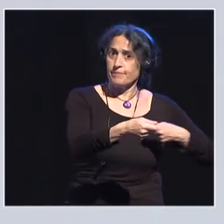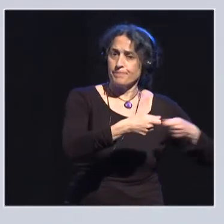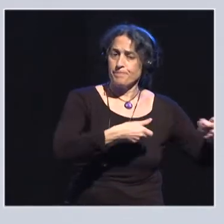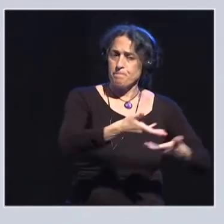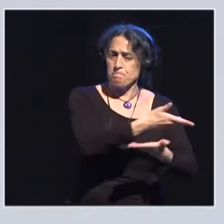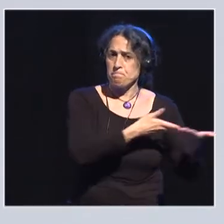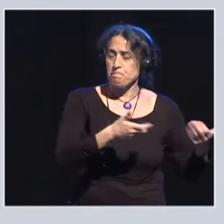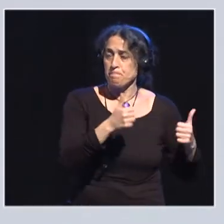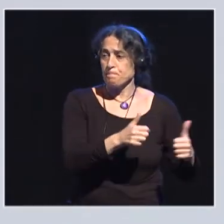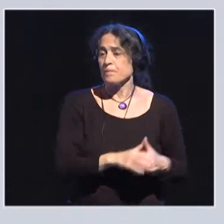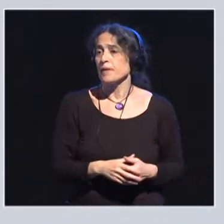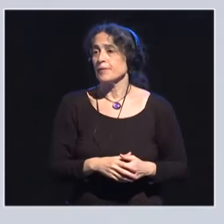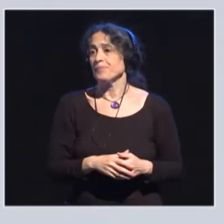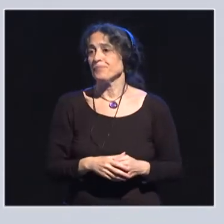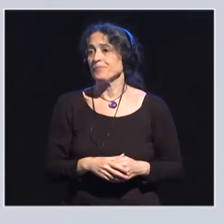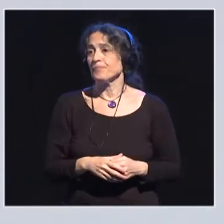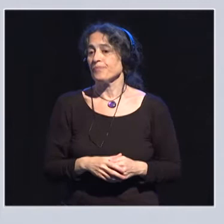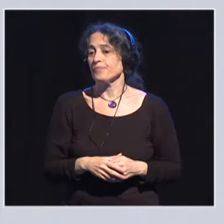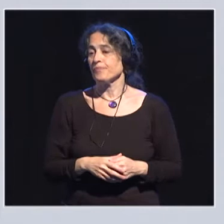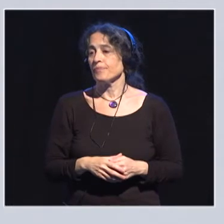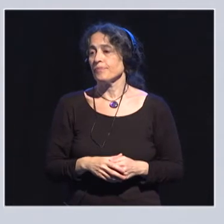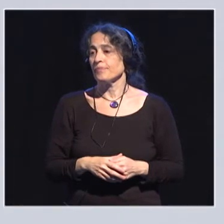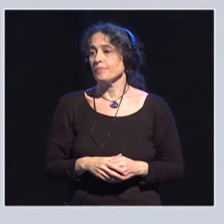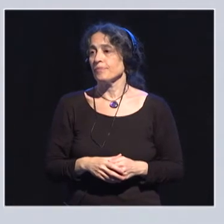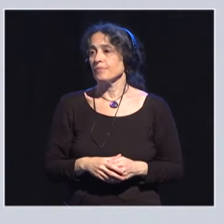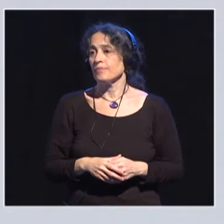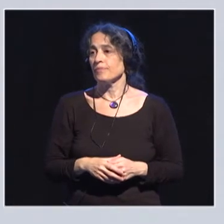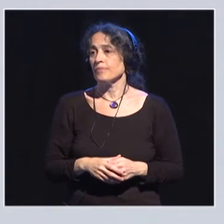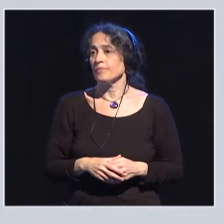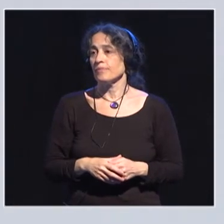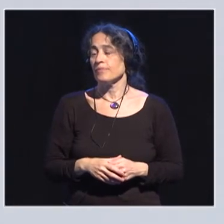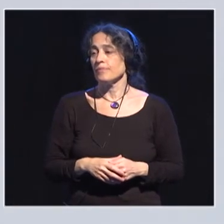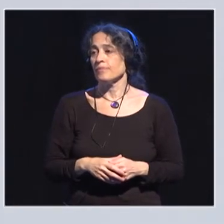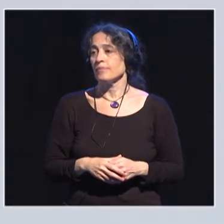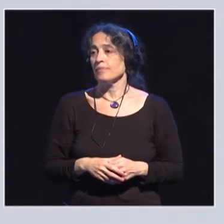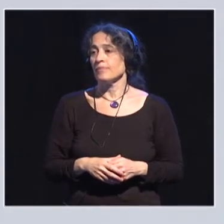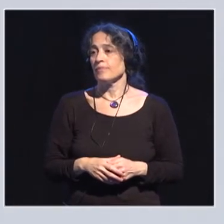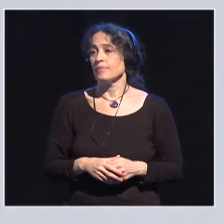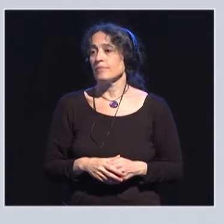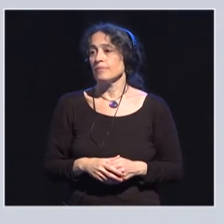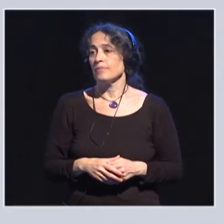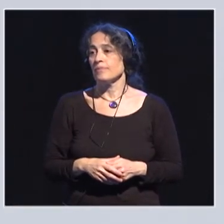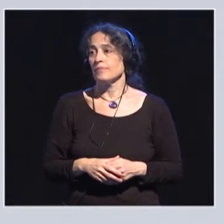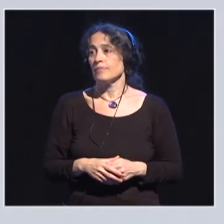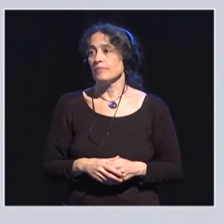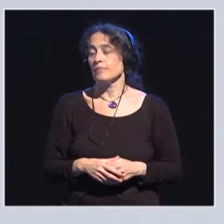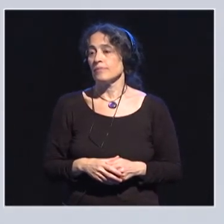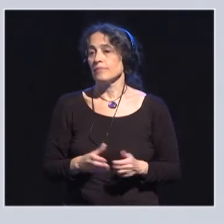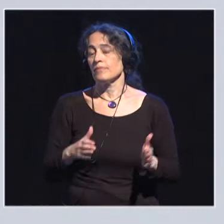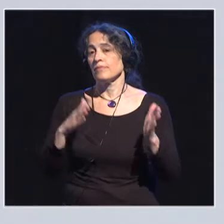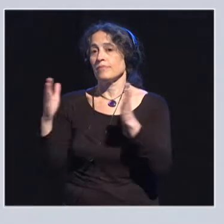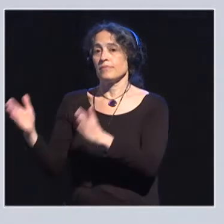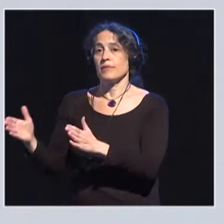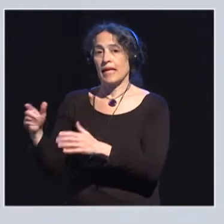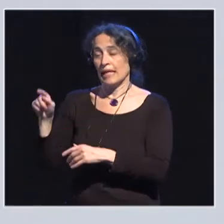African Union Summit, African Union Commission and European Commission meeting in Addis Abeba,